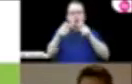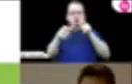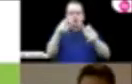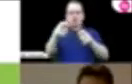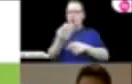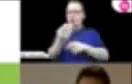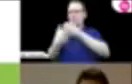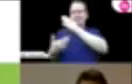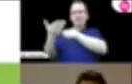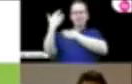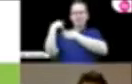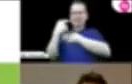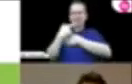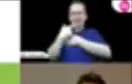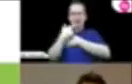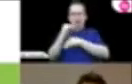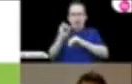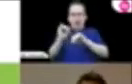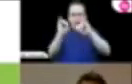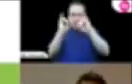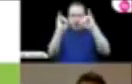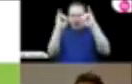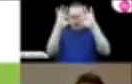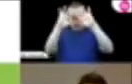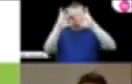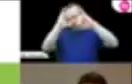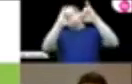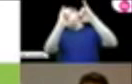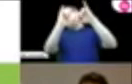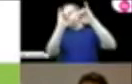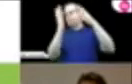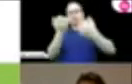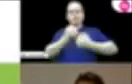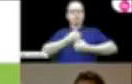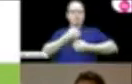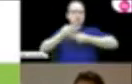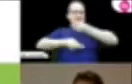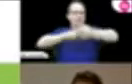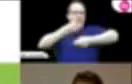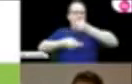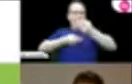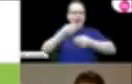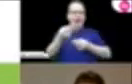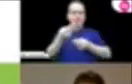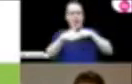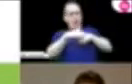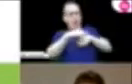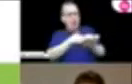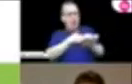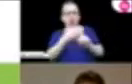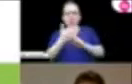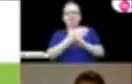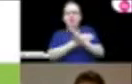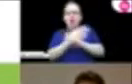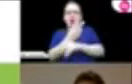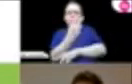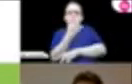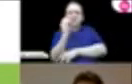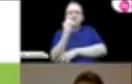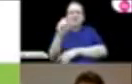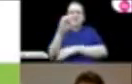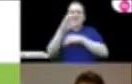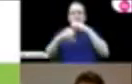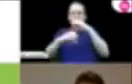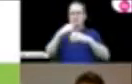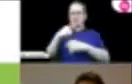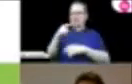that it's absolute heresy to dare describe anyone born before the 20th century as gay